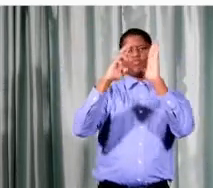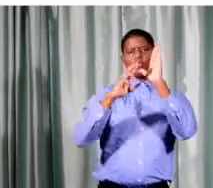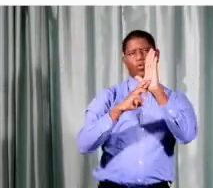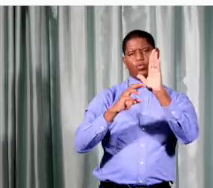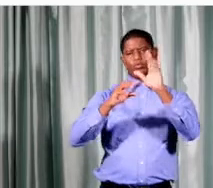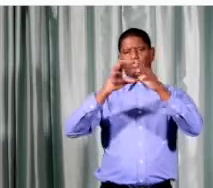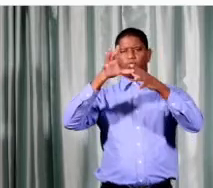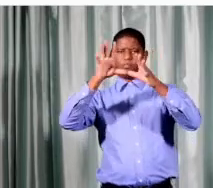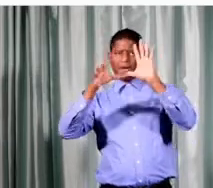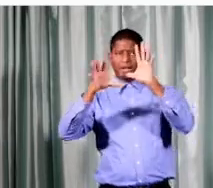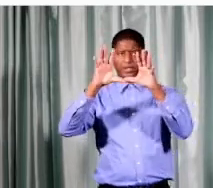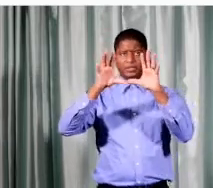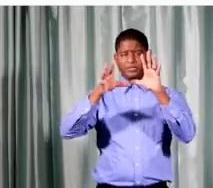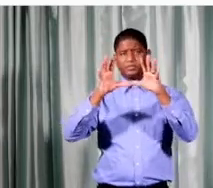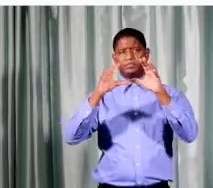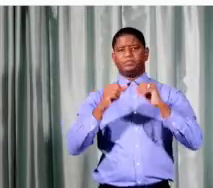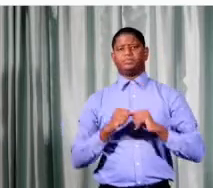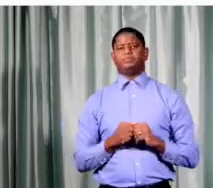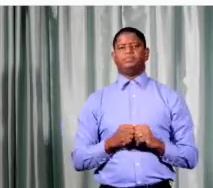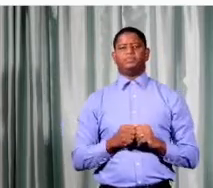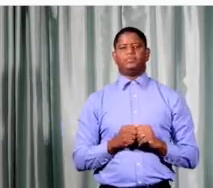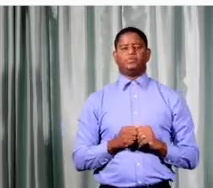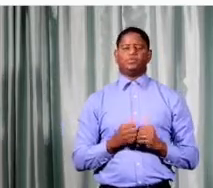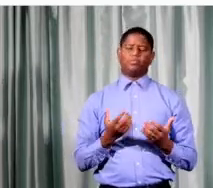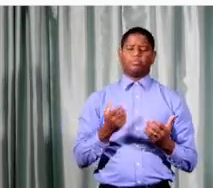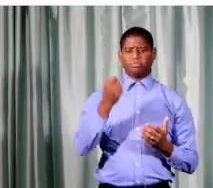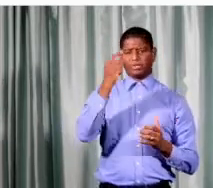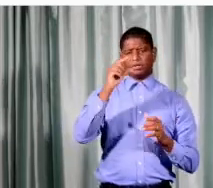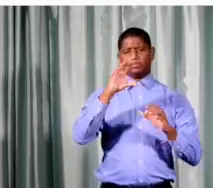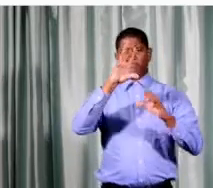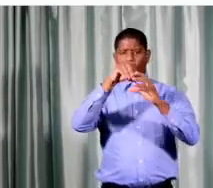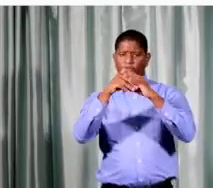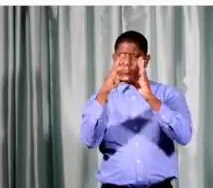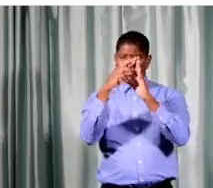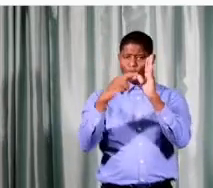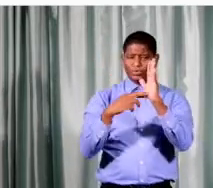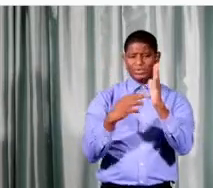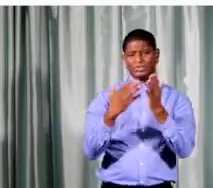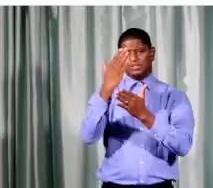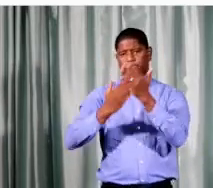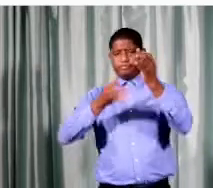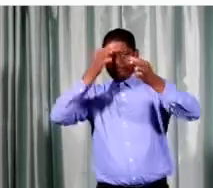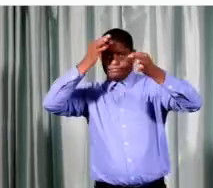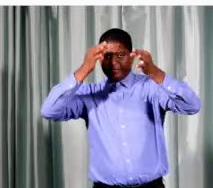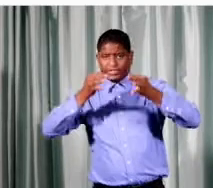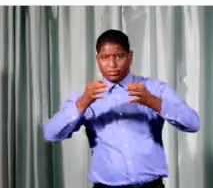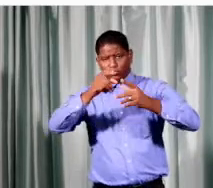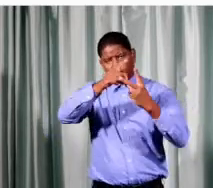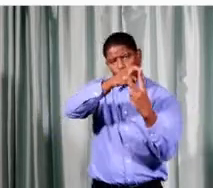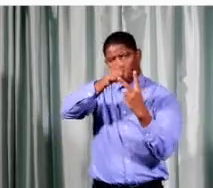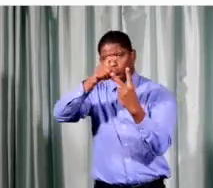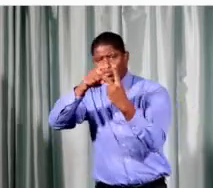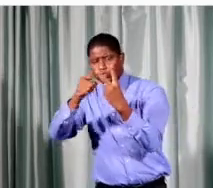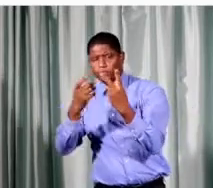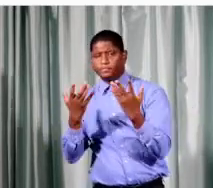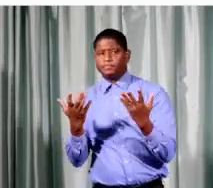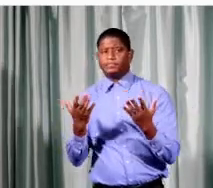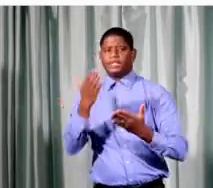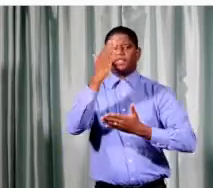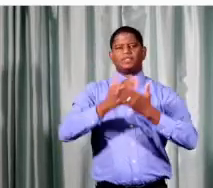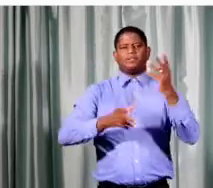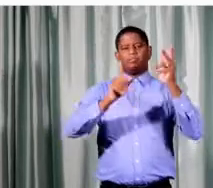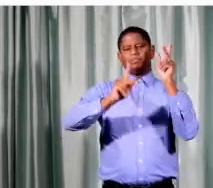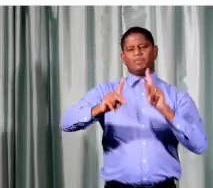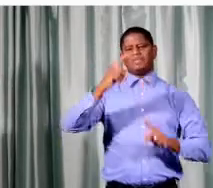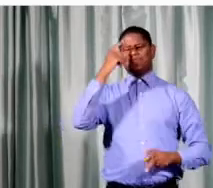flexibility. So there is management decision and choices. People start to panic when we talk about